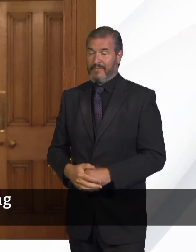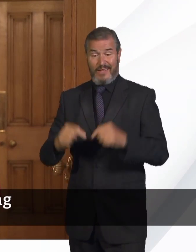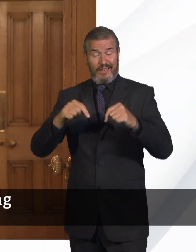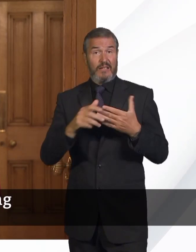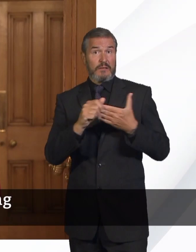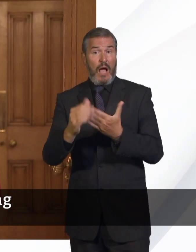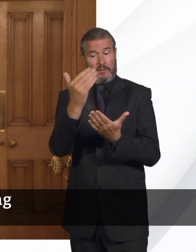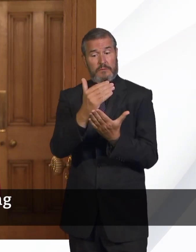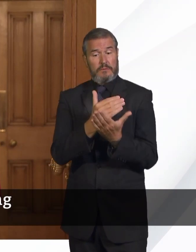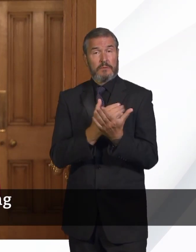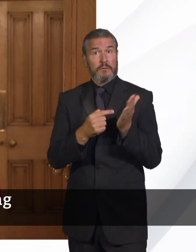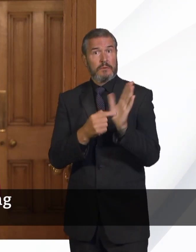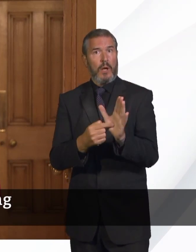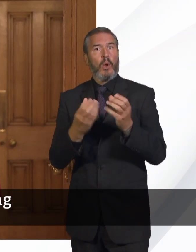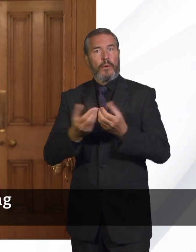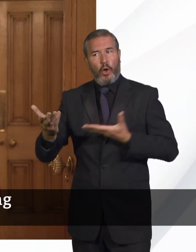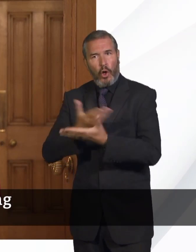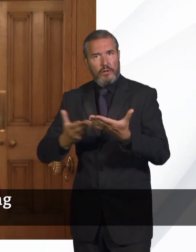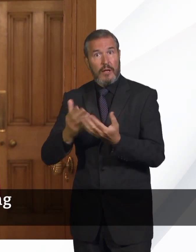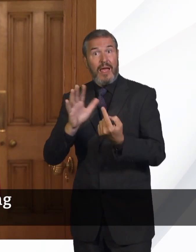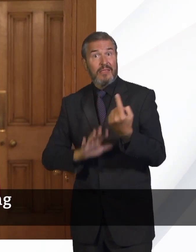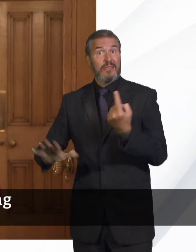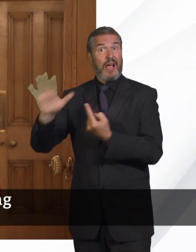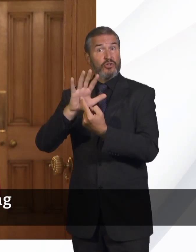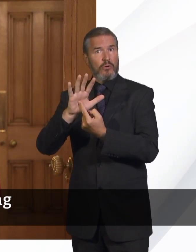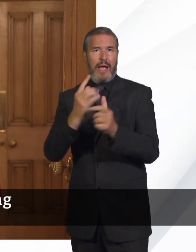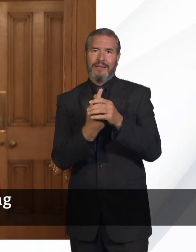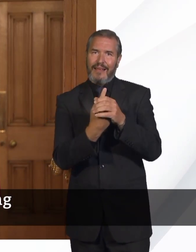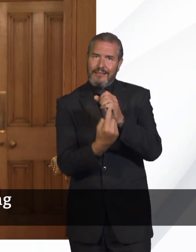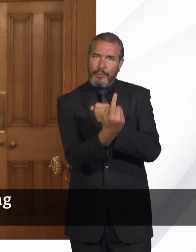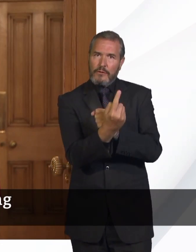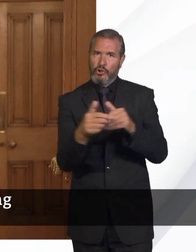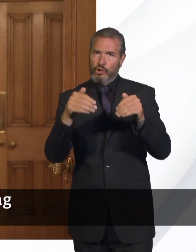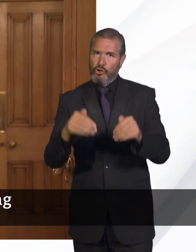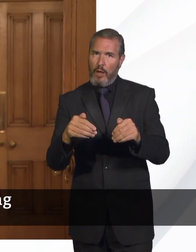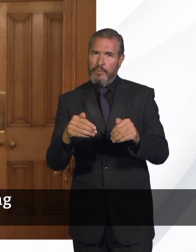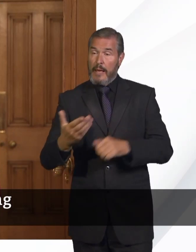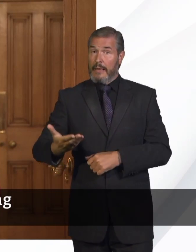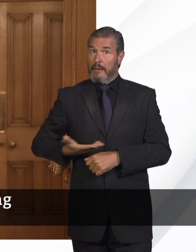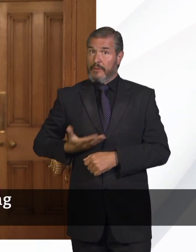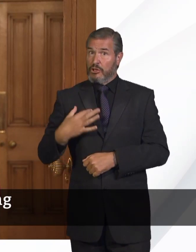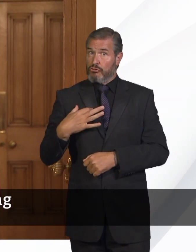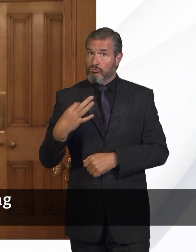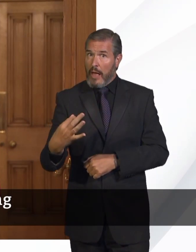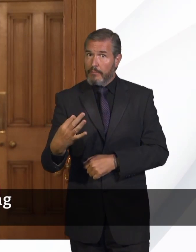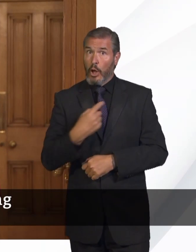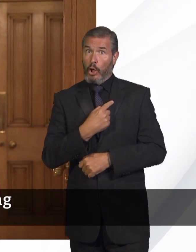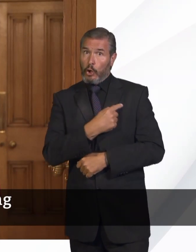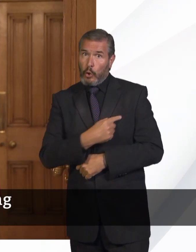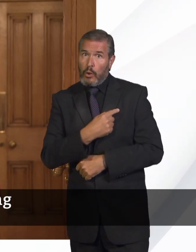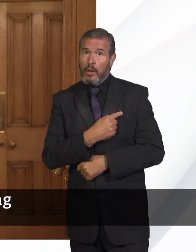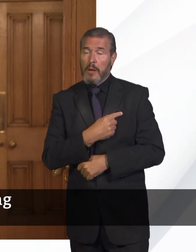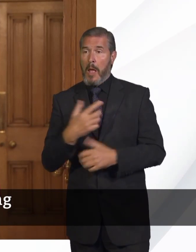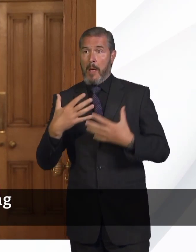close consultation with both national and independent retailers, business representative groups, trade unions, Public